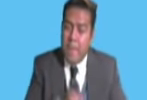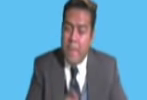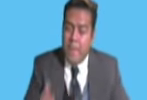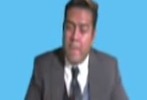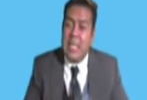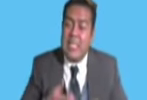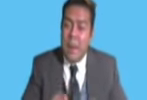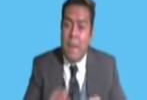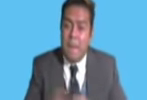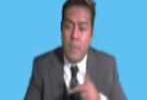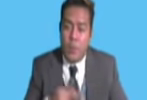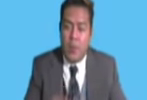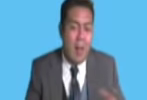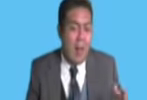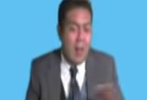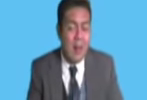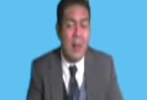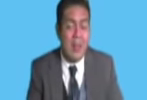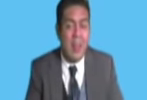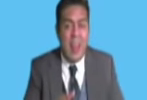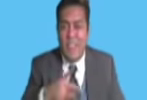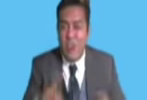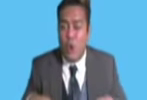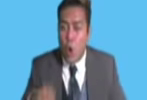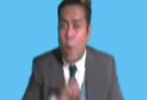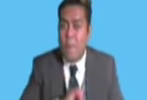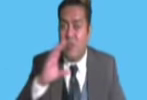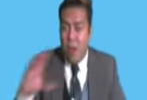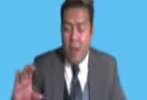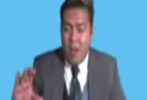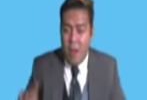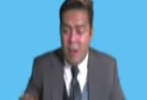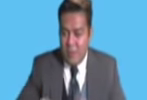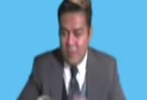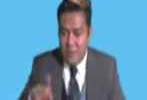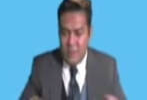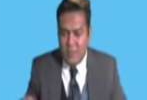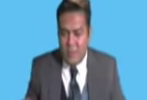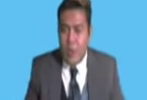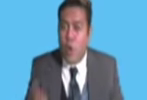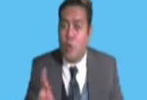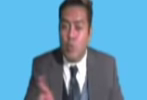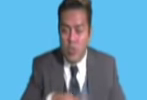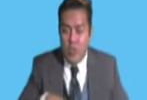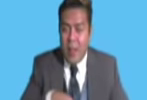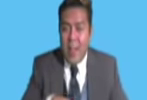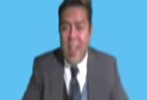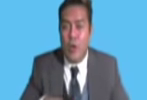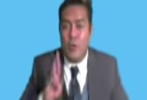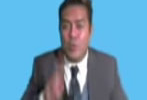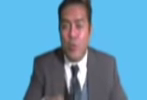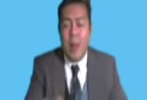and processes under the divisional commissioners and relevant ministries and departments like regional and rural development and